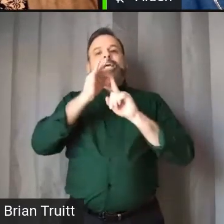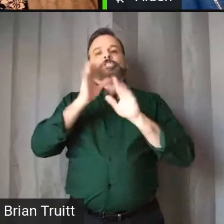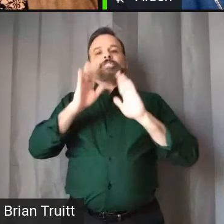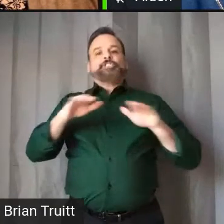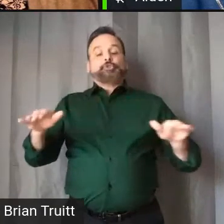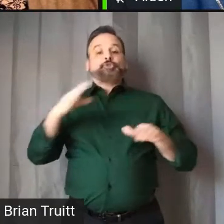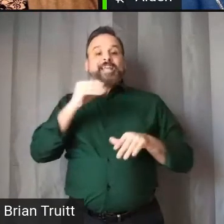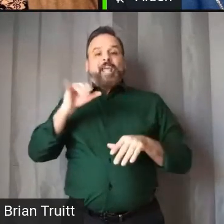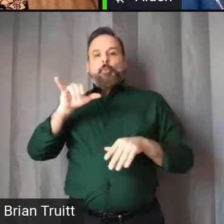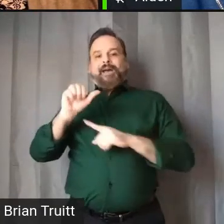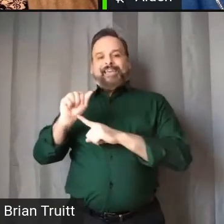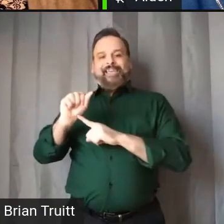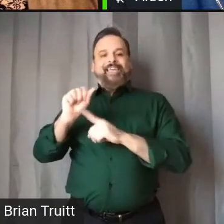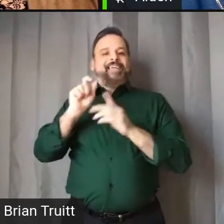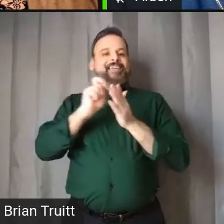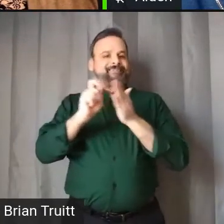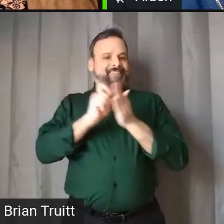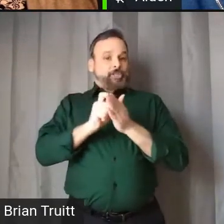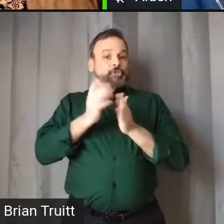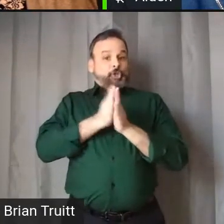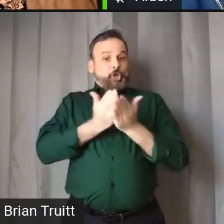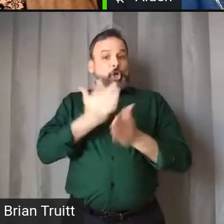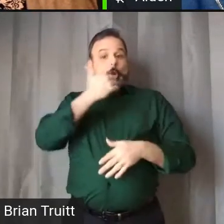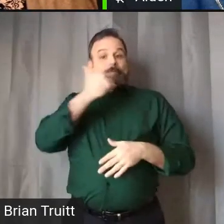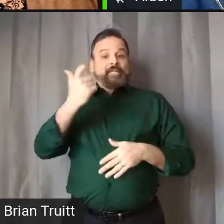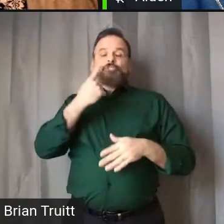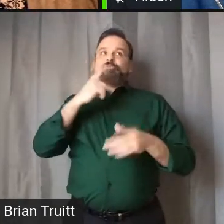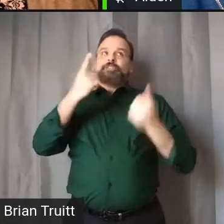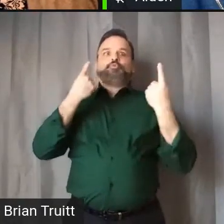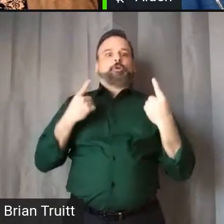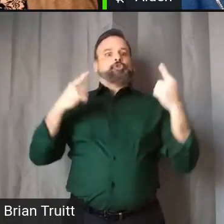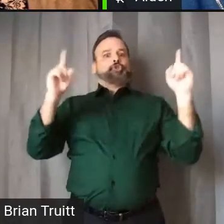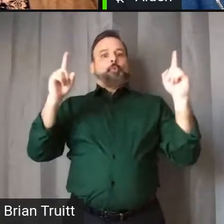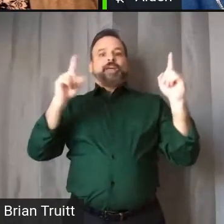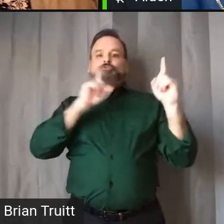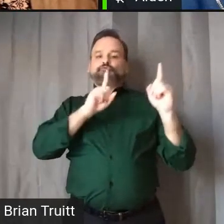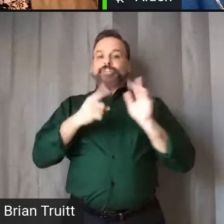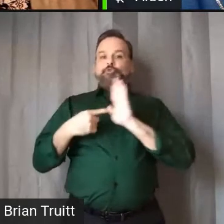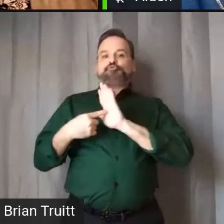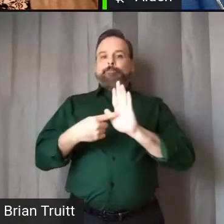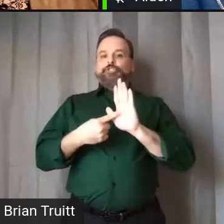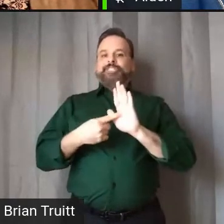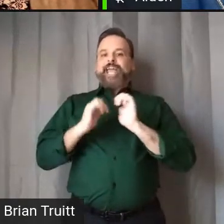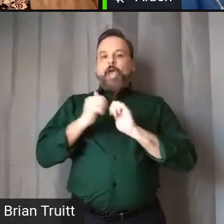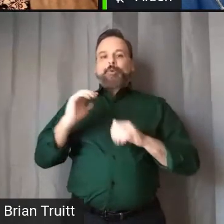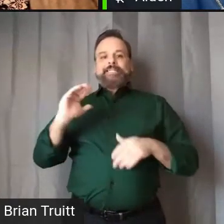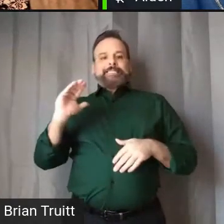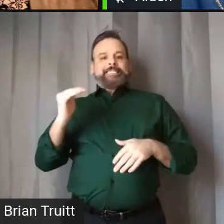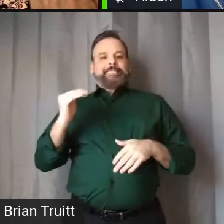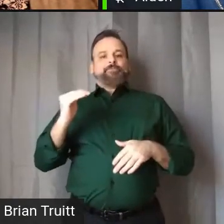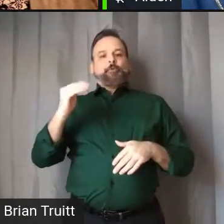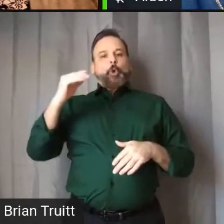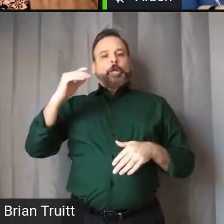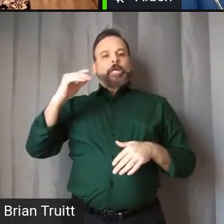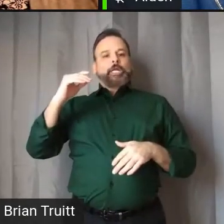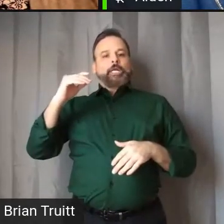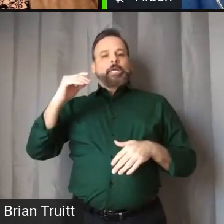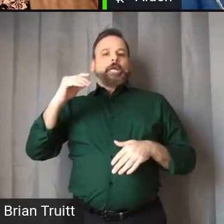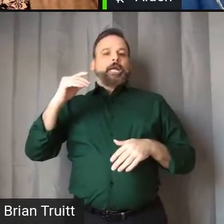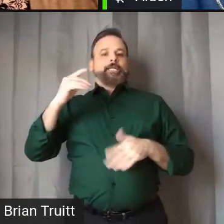works so well as this kind of, you know, real representation of what it looks like to try to figure things out without a